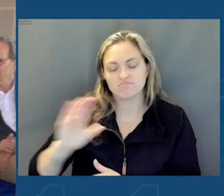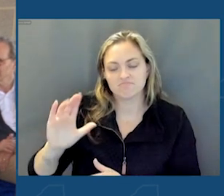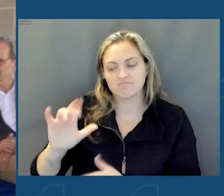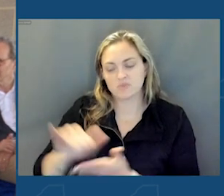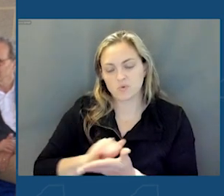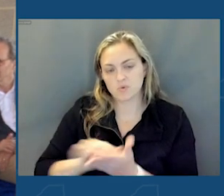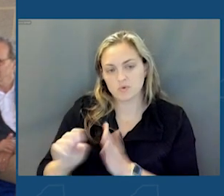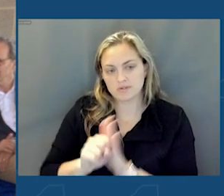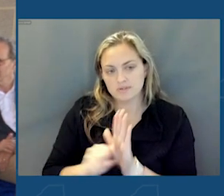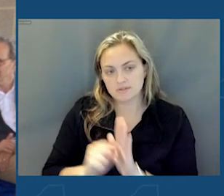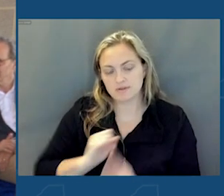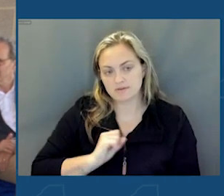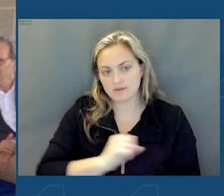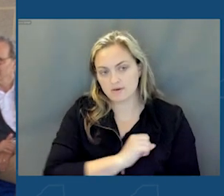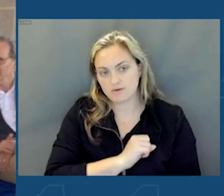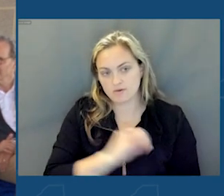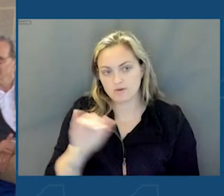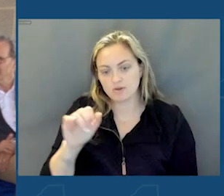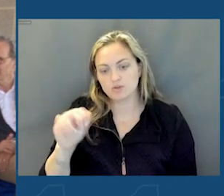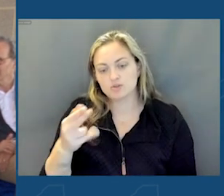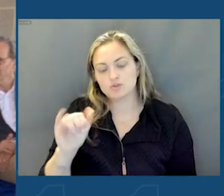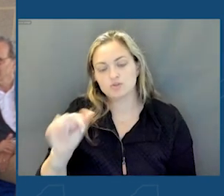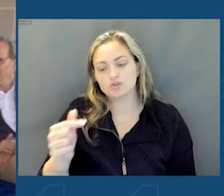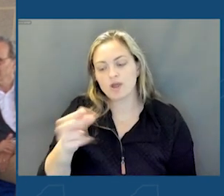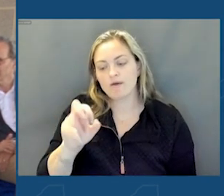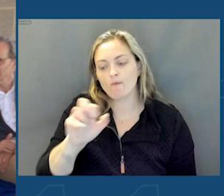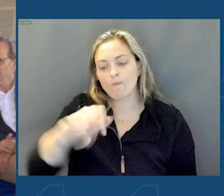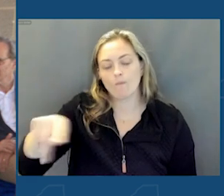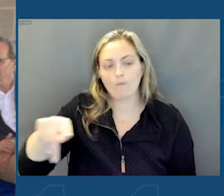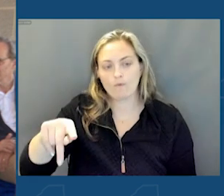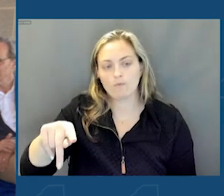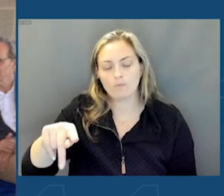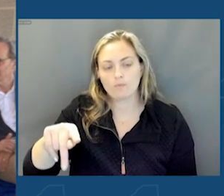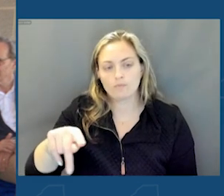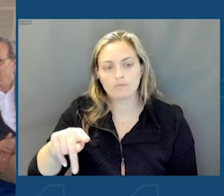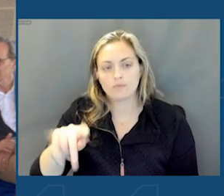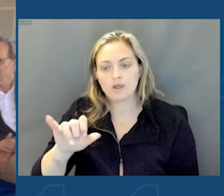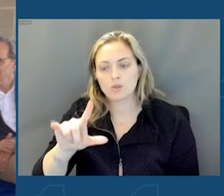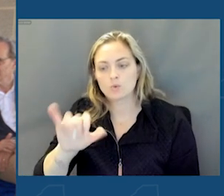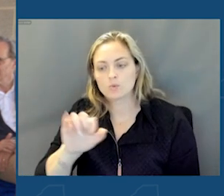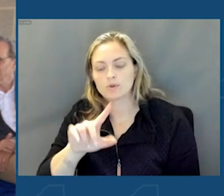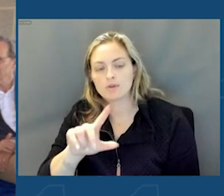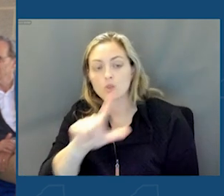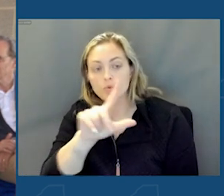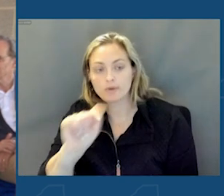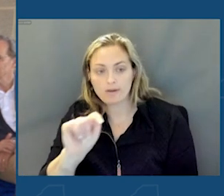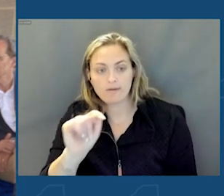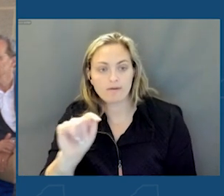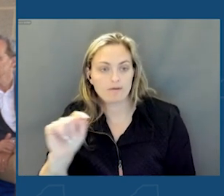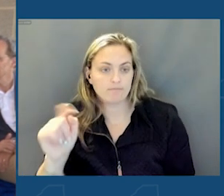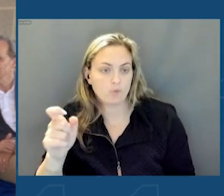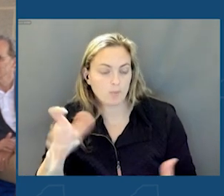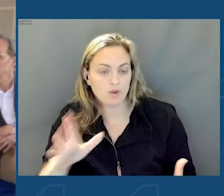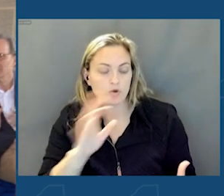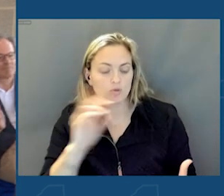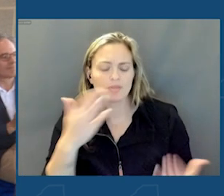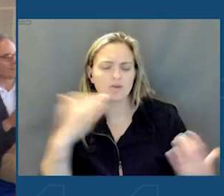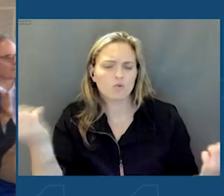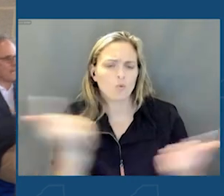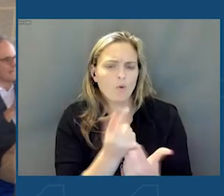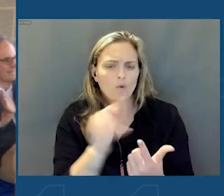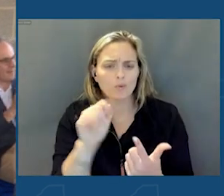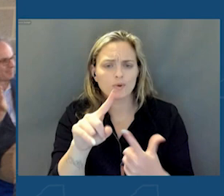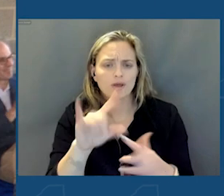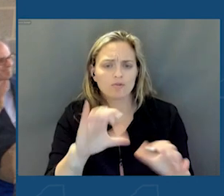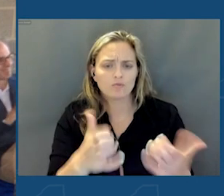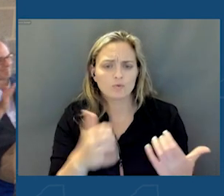Lieutenant, JAG Corps, U.S. Navy Reserve, and Lieutenant Commander, New York Naval Militia. Thank you to all task force members